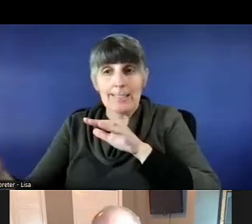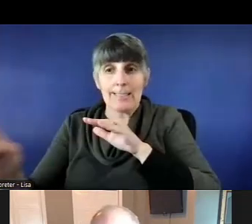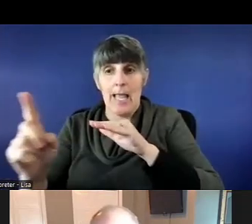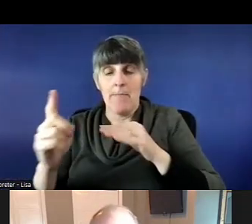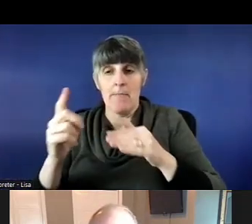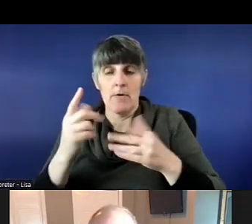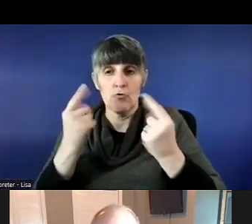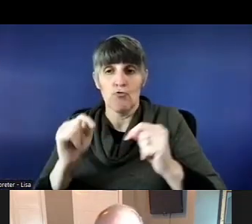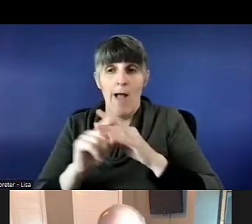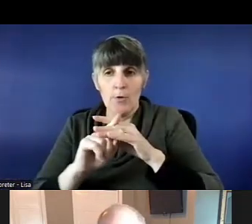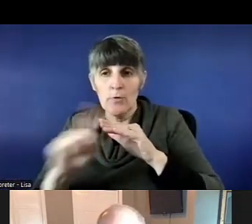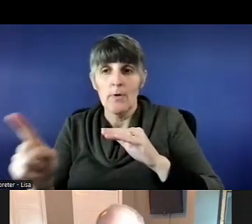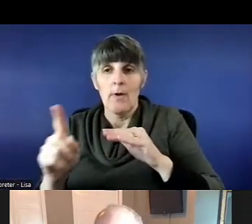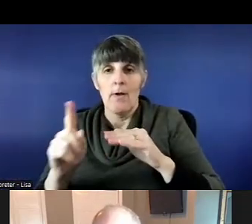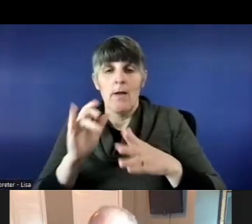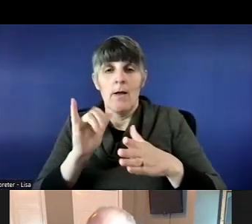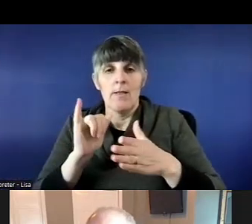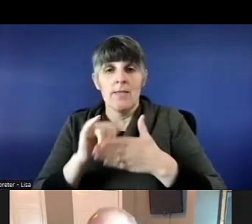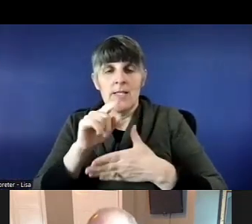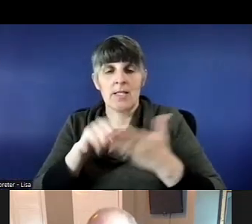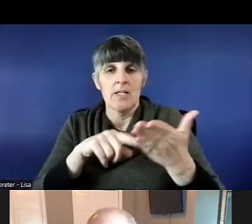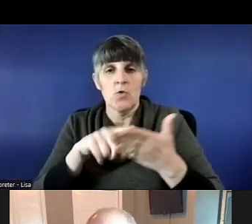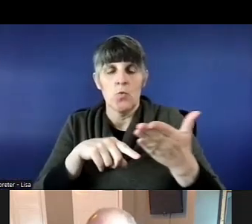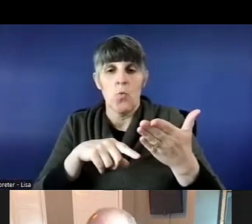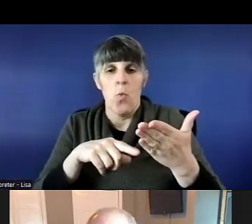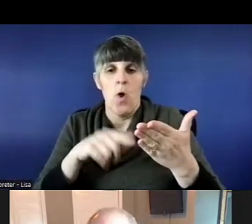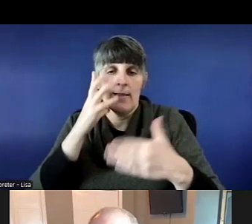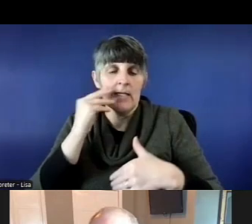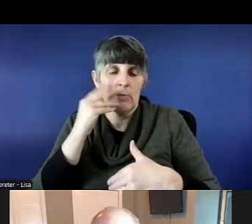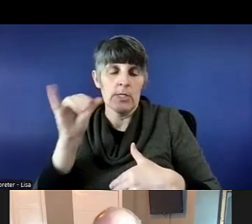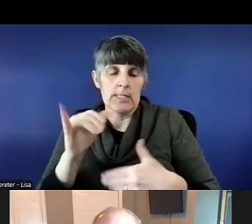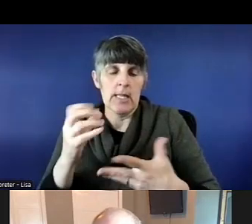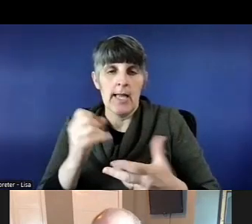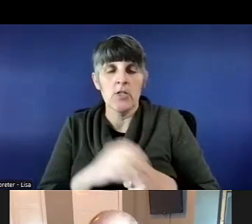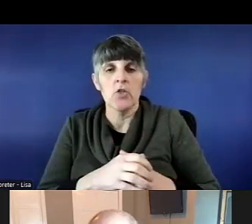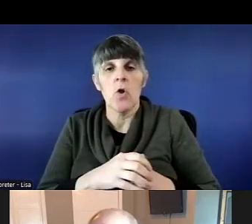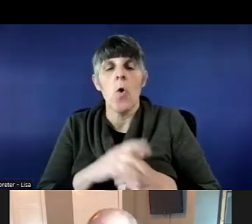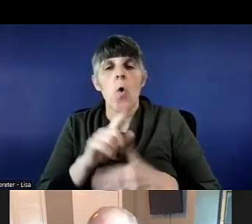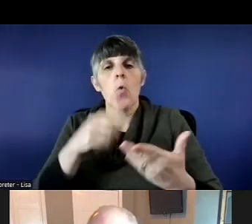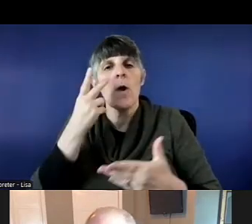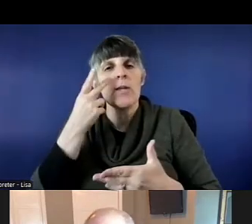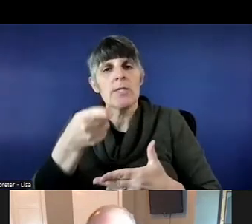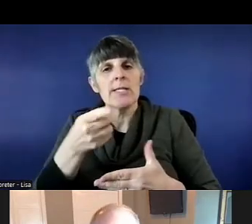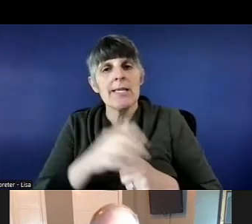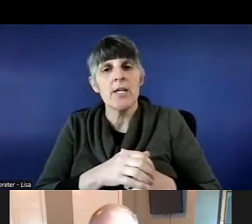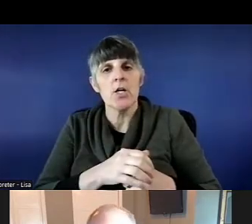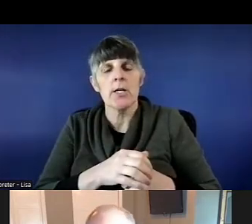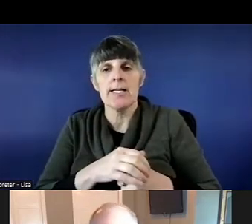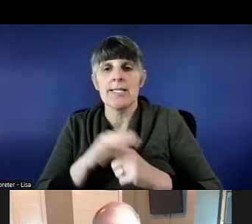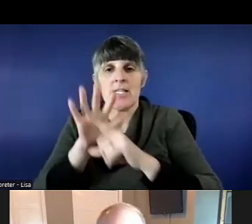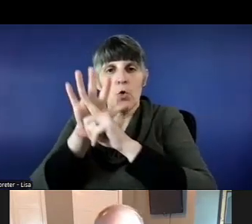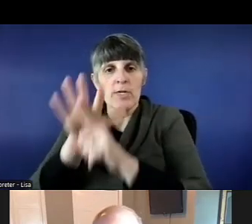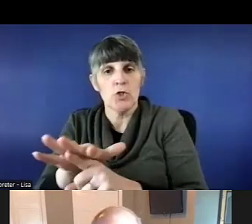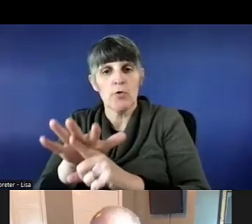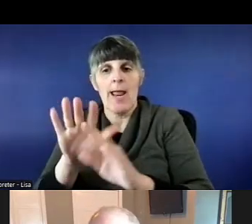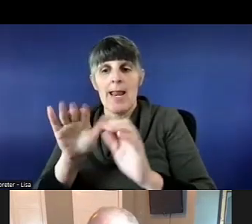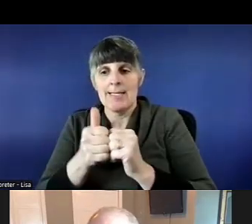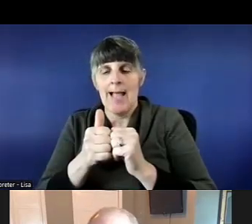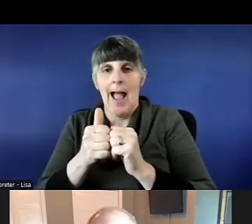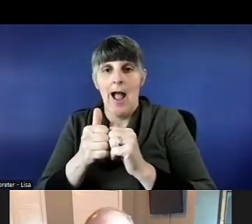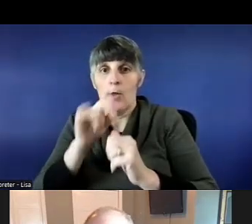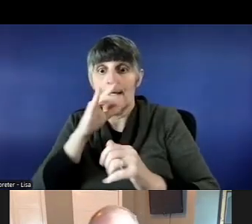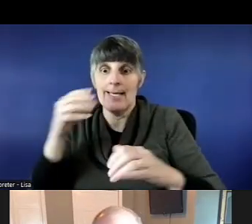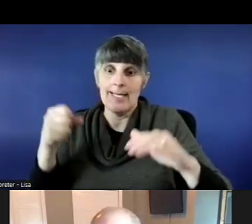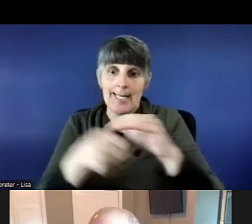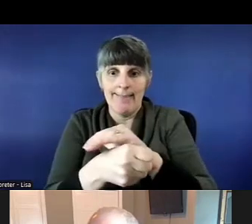door, right? Like this is what the experience is like. So what you see here is the restraint is the way that we get a child into